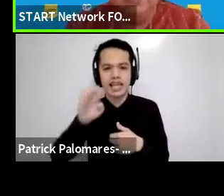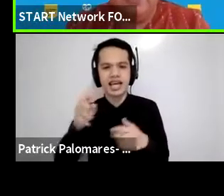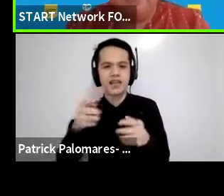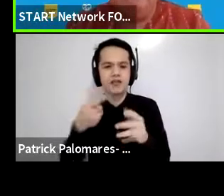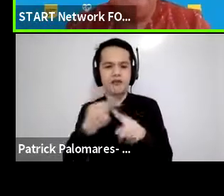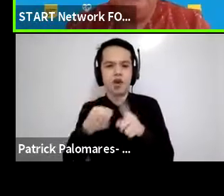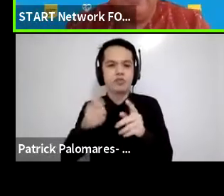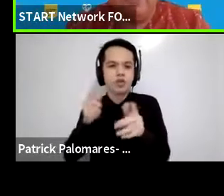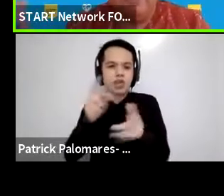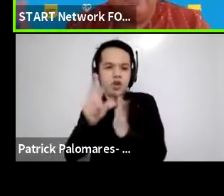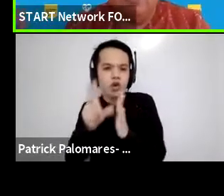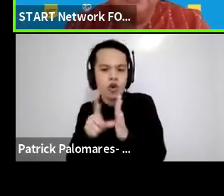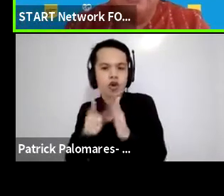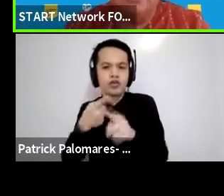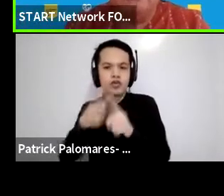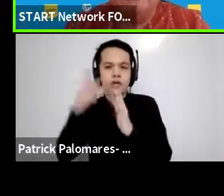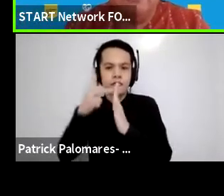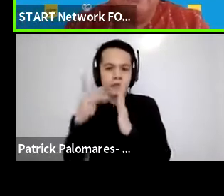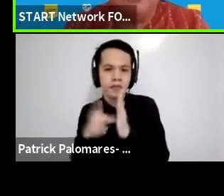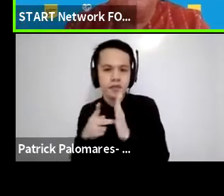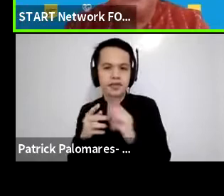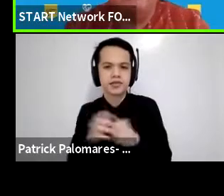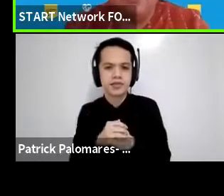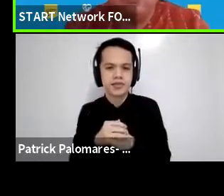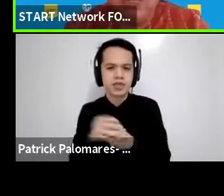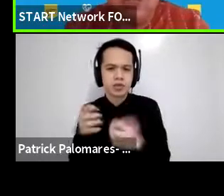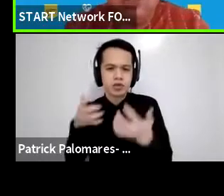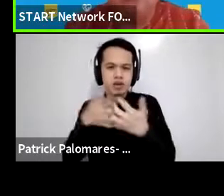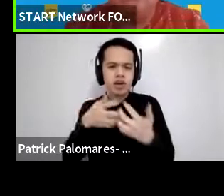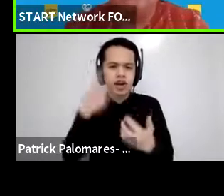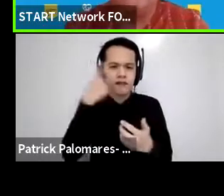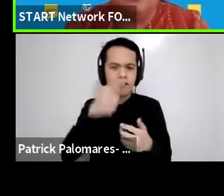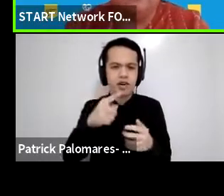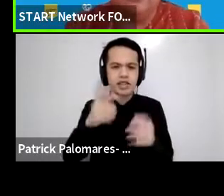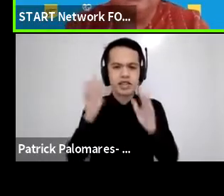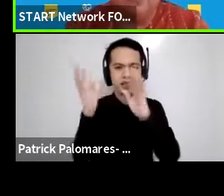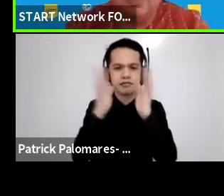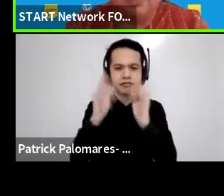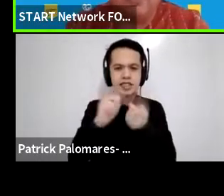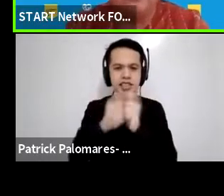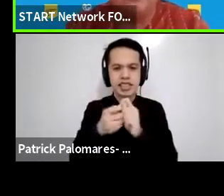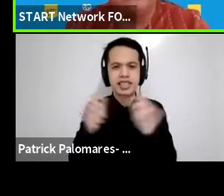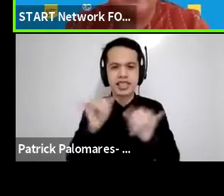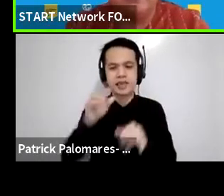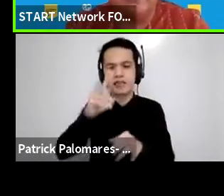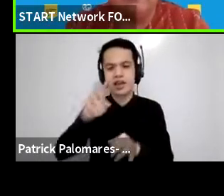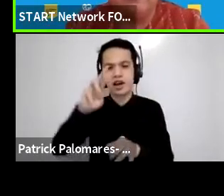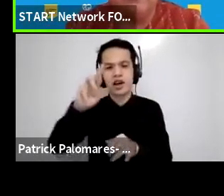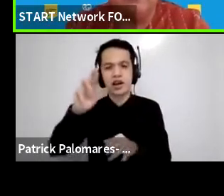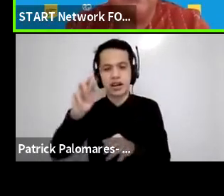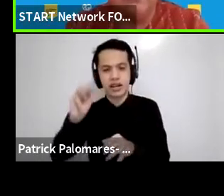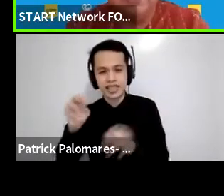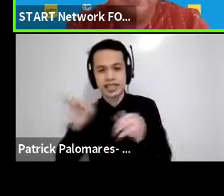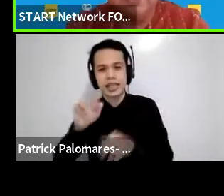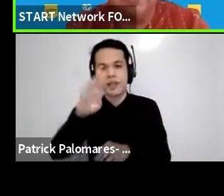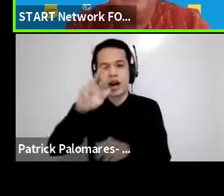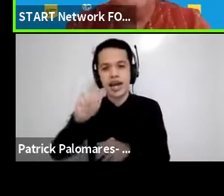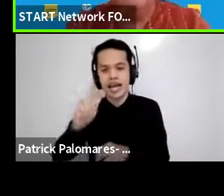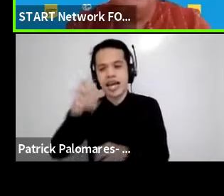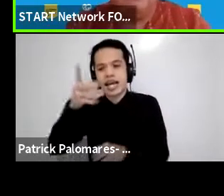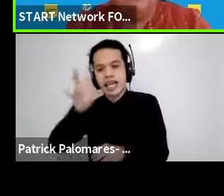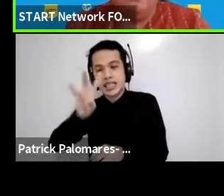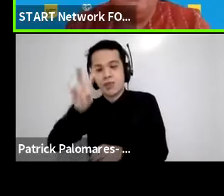policies, laws relevant to climate change and laws relevant to DRR as well as RA